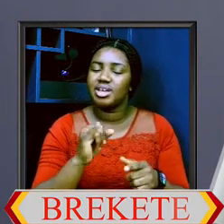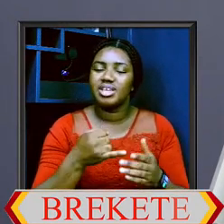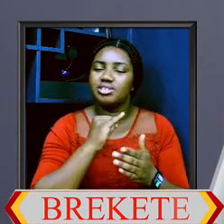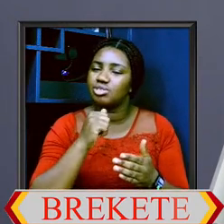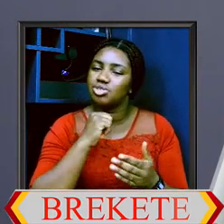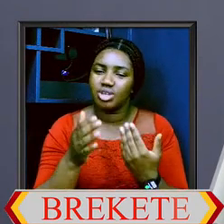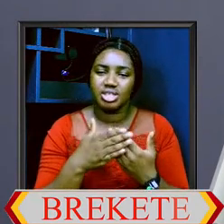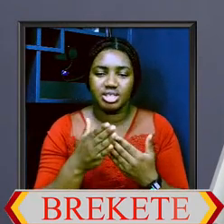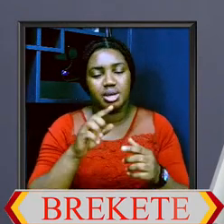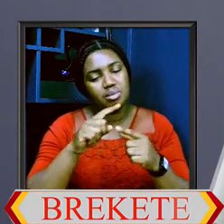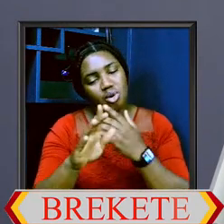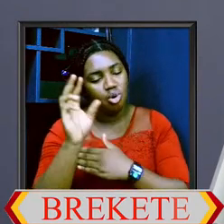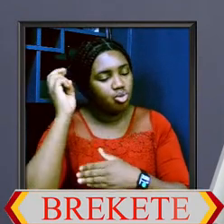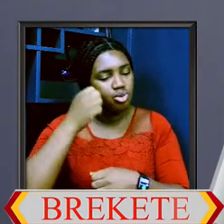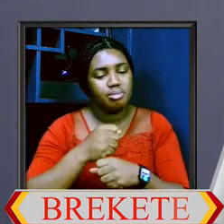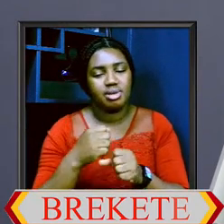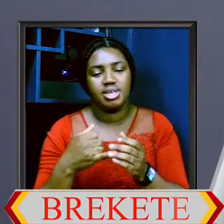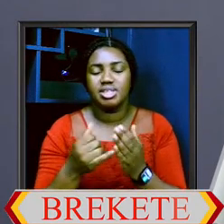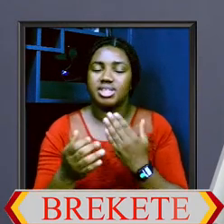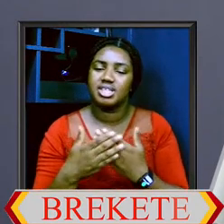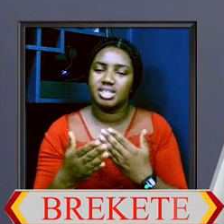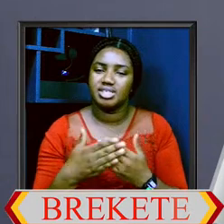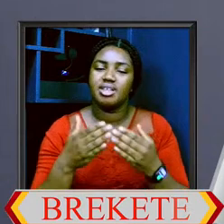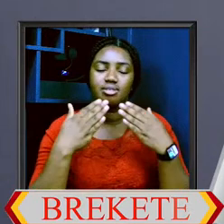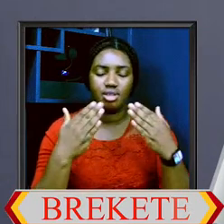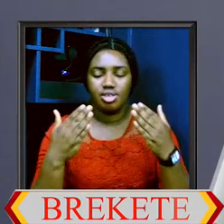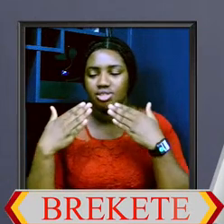everything make everything easy